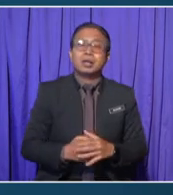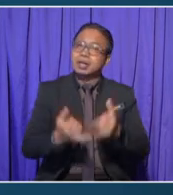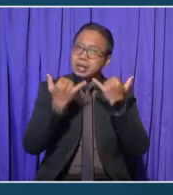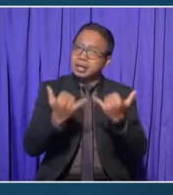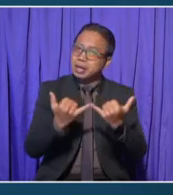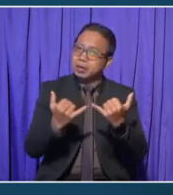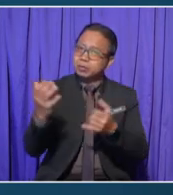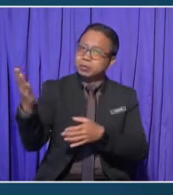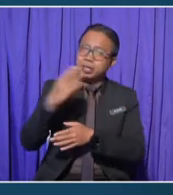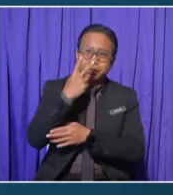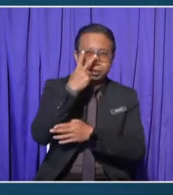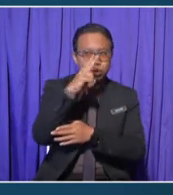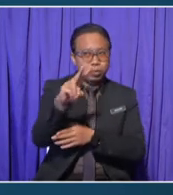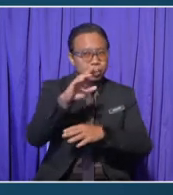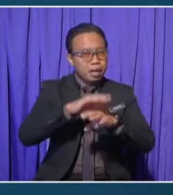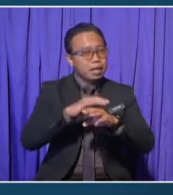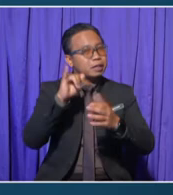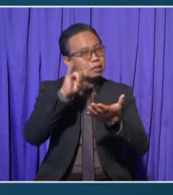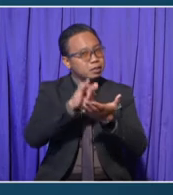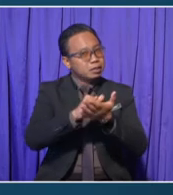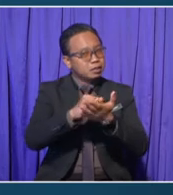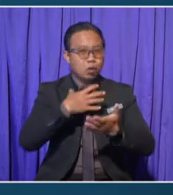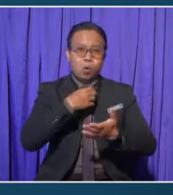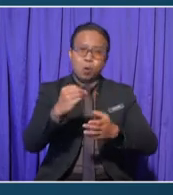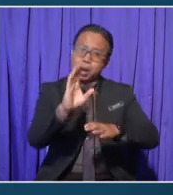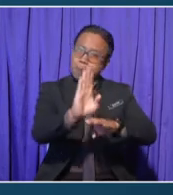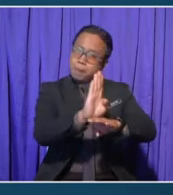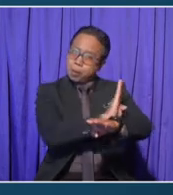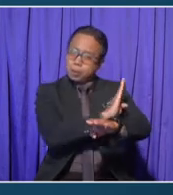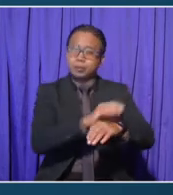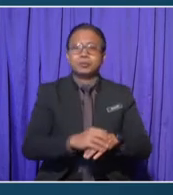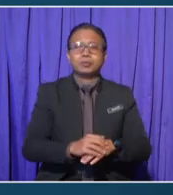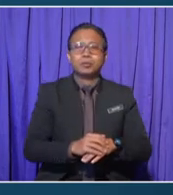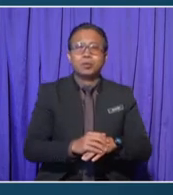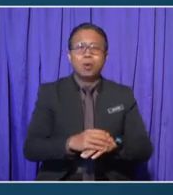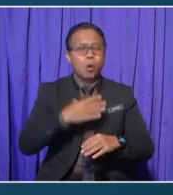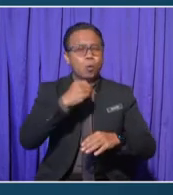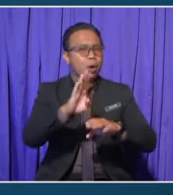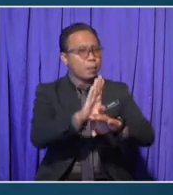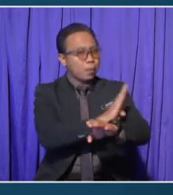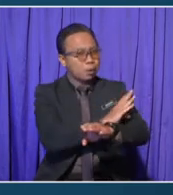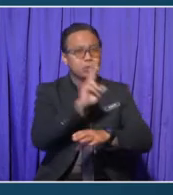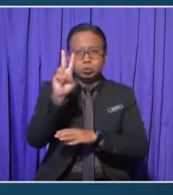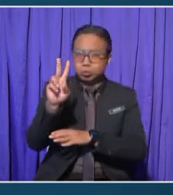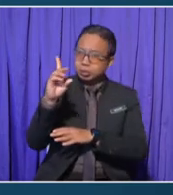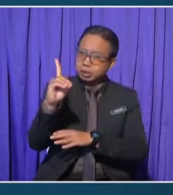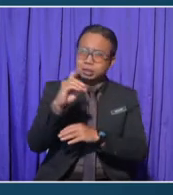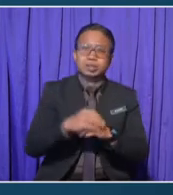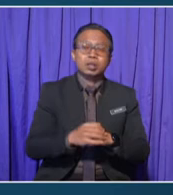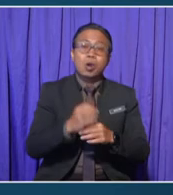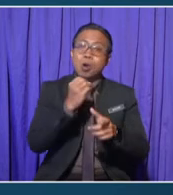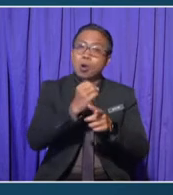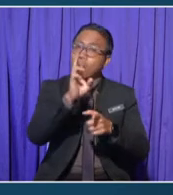Now, let's look at this whiteboard. A whiteboard is a 2D or